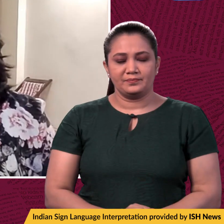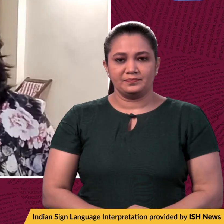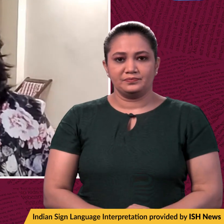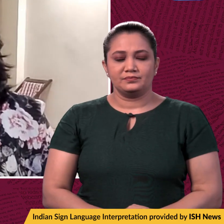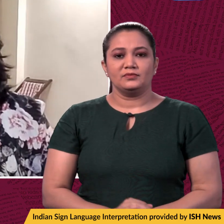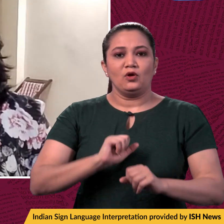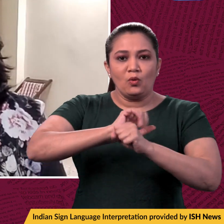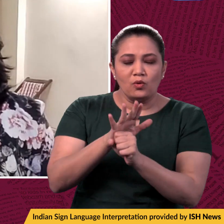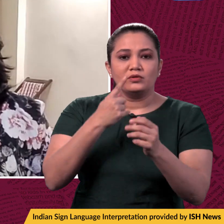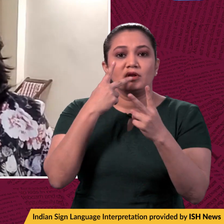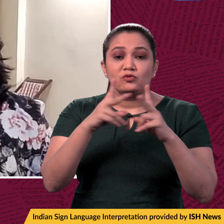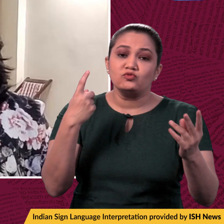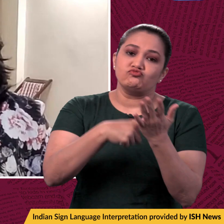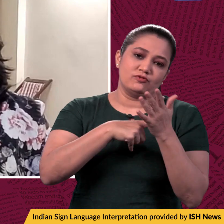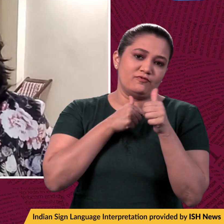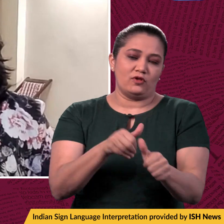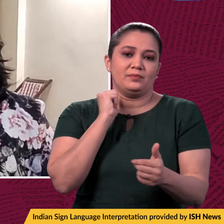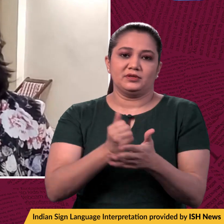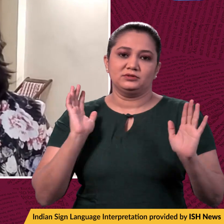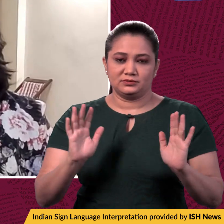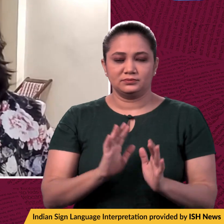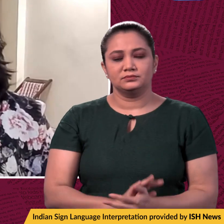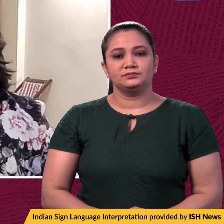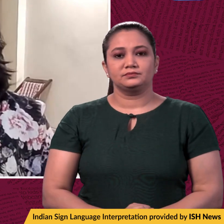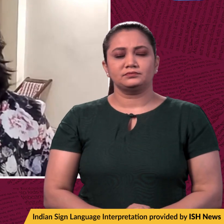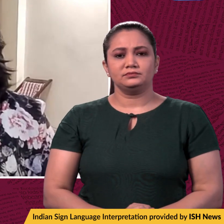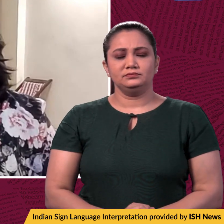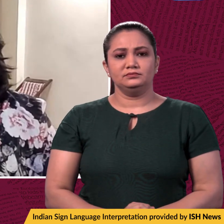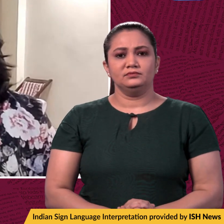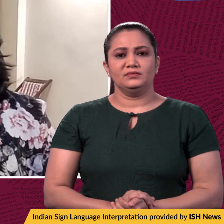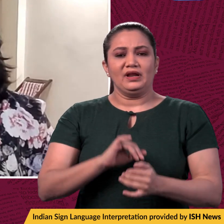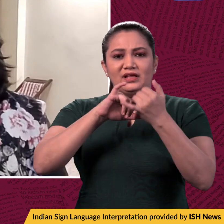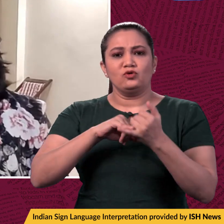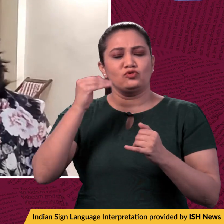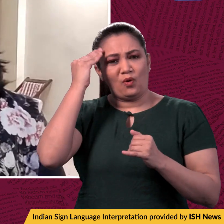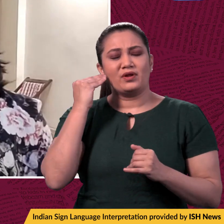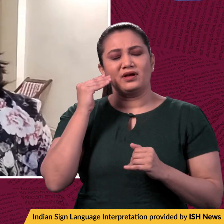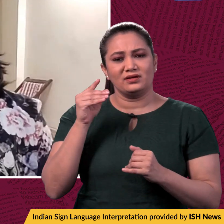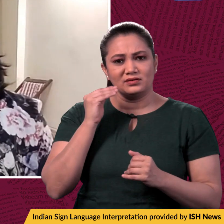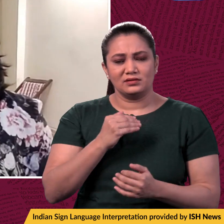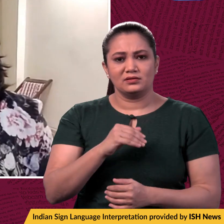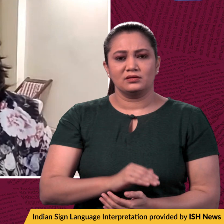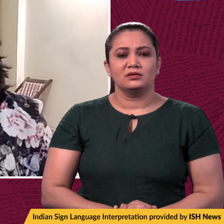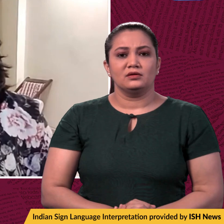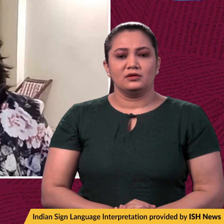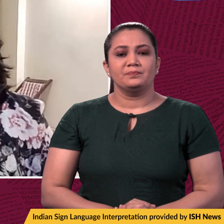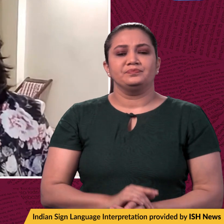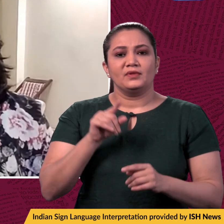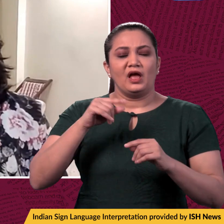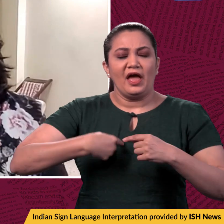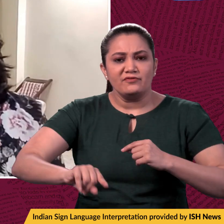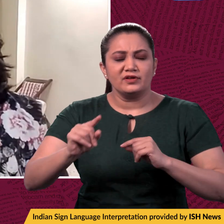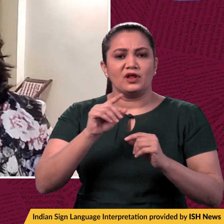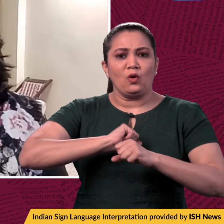February while adhering to COVID appropriate behavior. In South Korea, in the meantime, daily